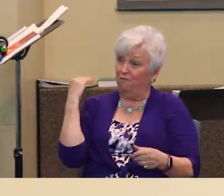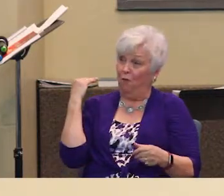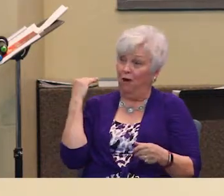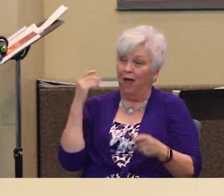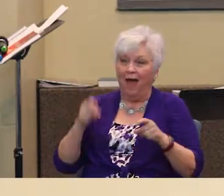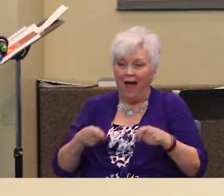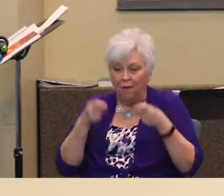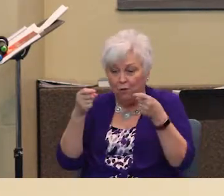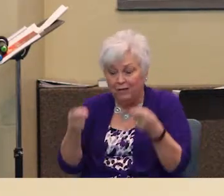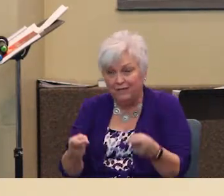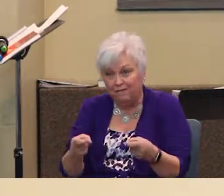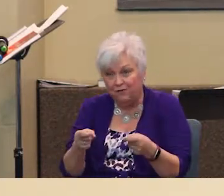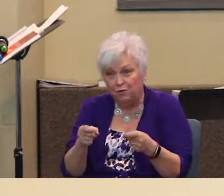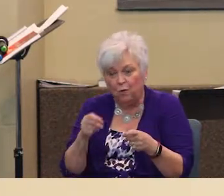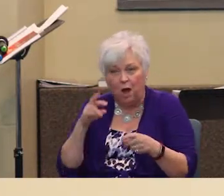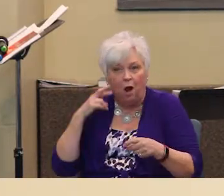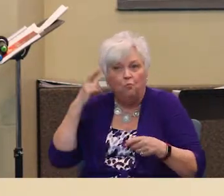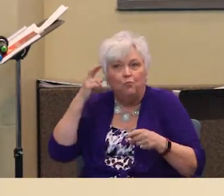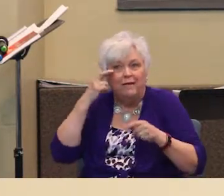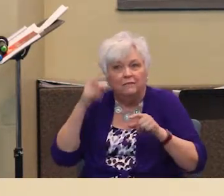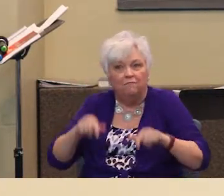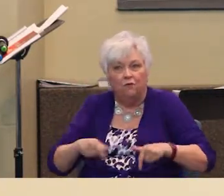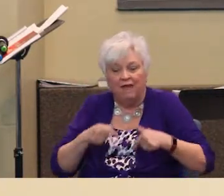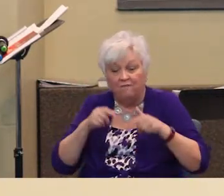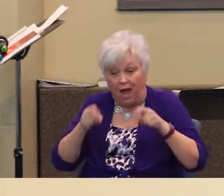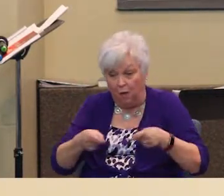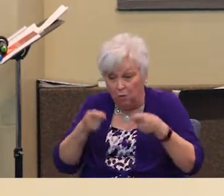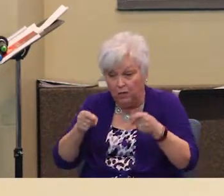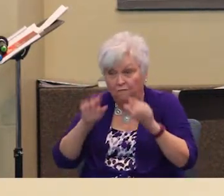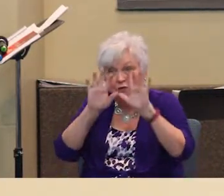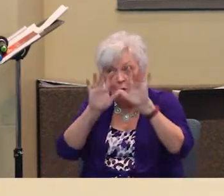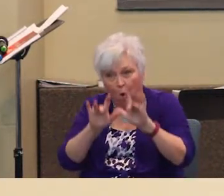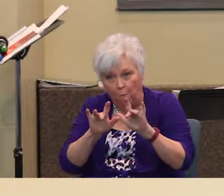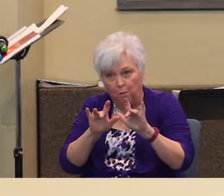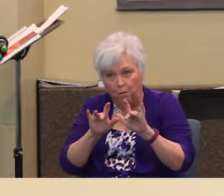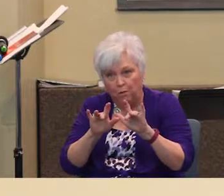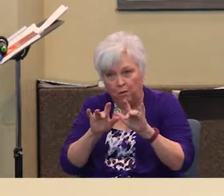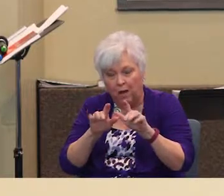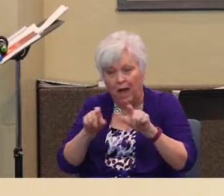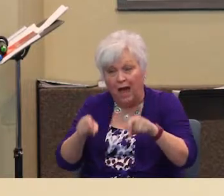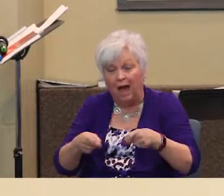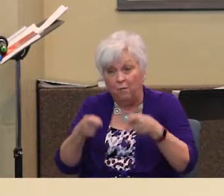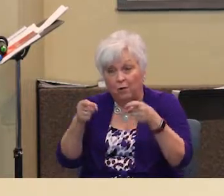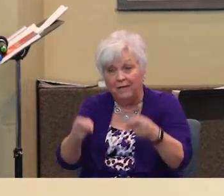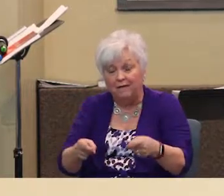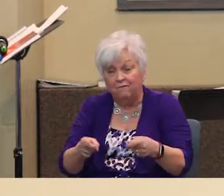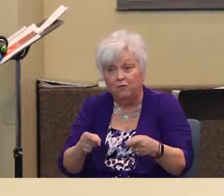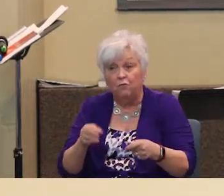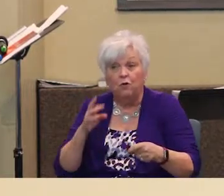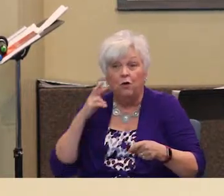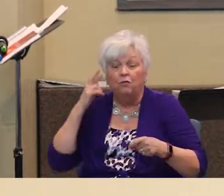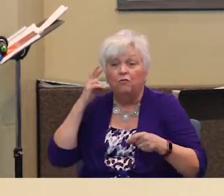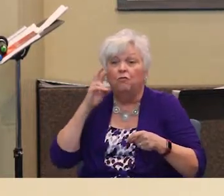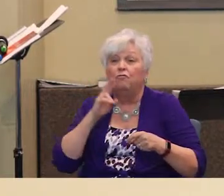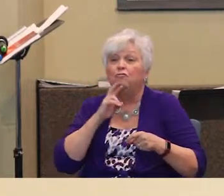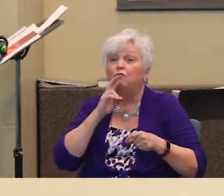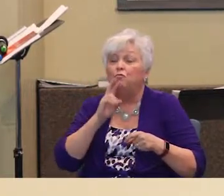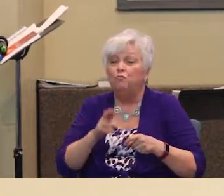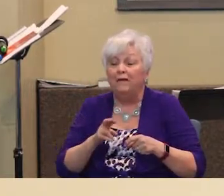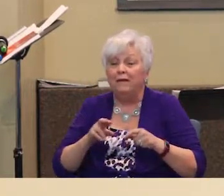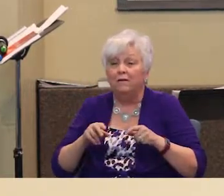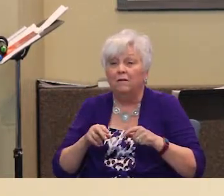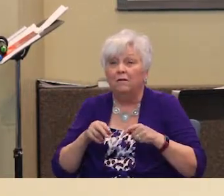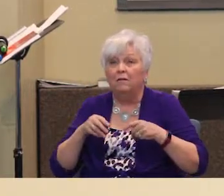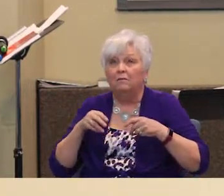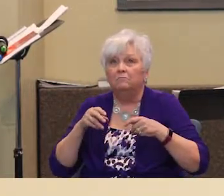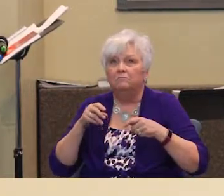a purpose. I will give you hope. I will give you the rationalization that you need to surrender your life to me so